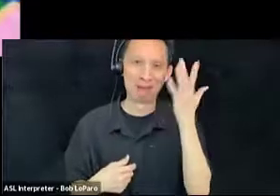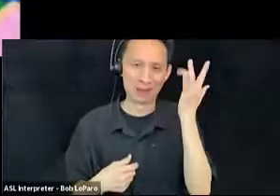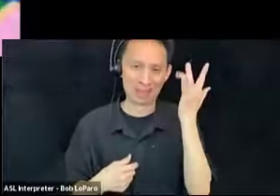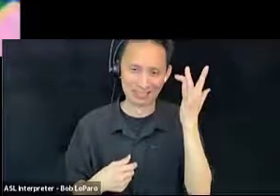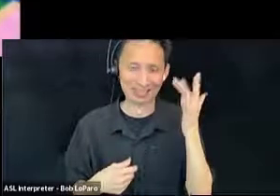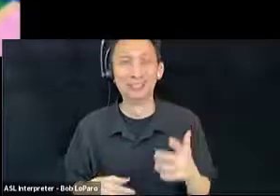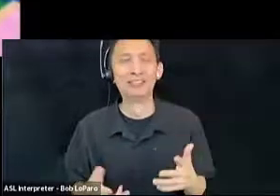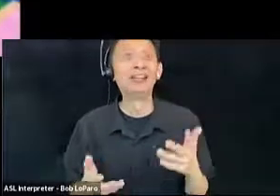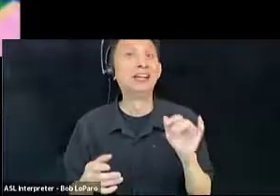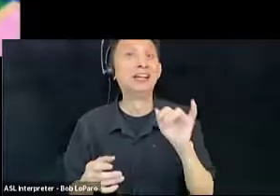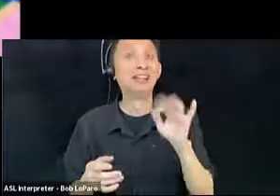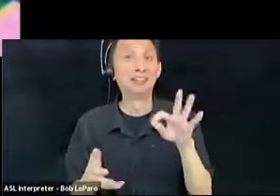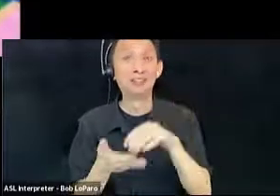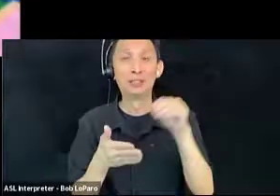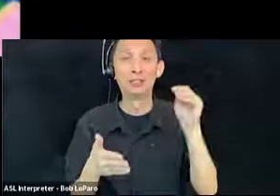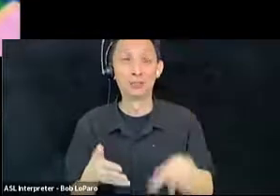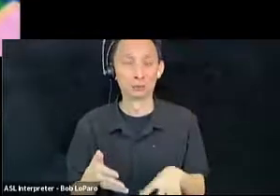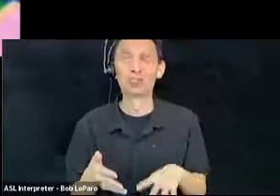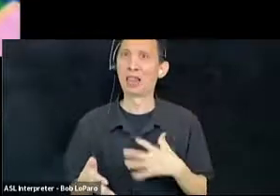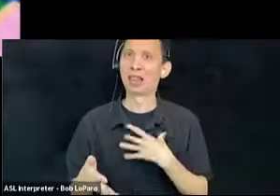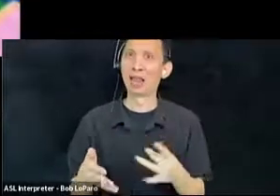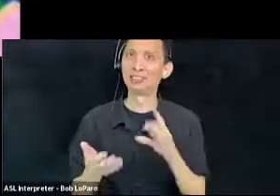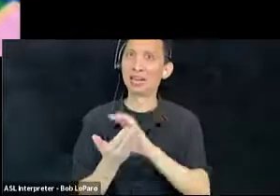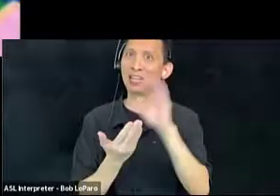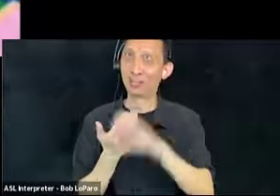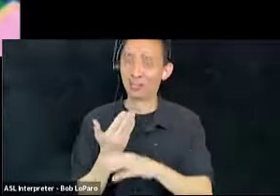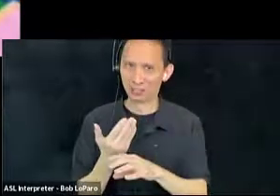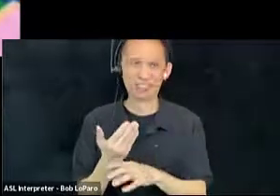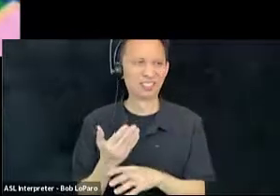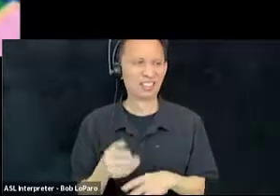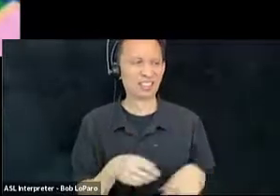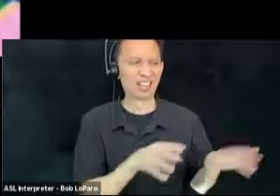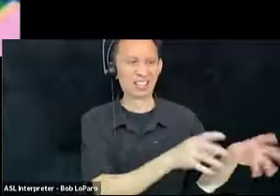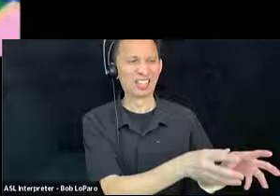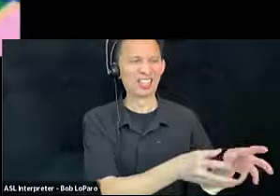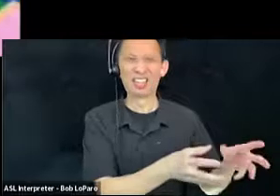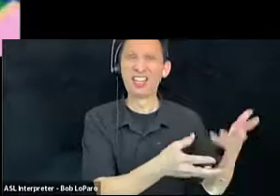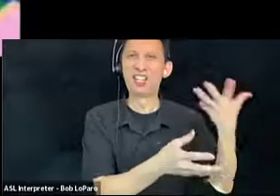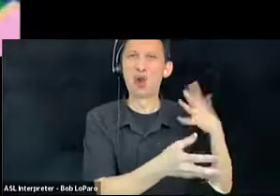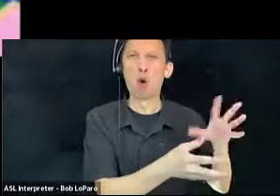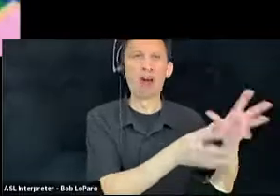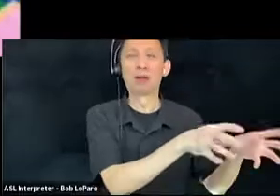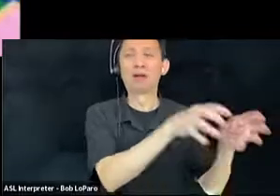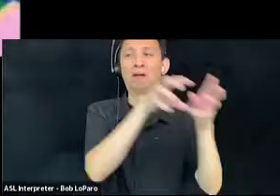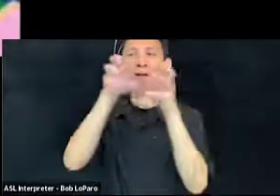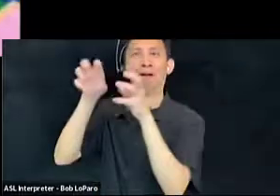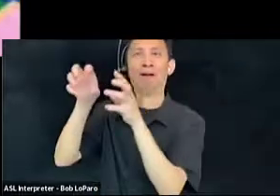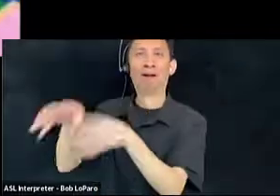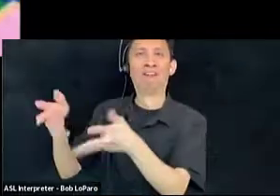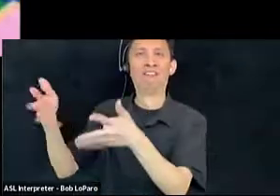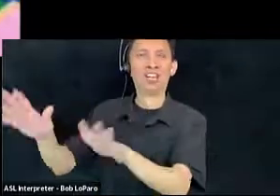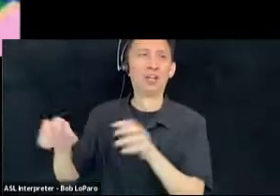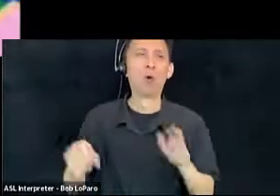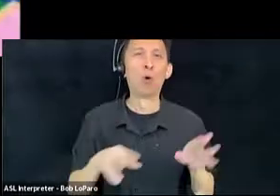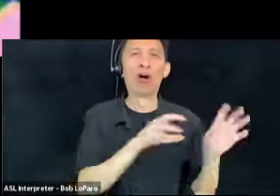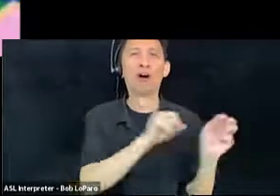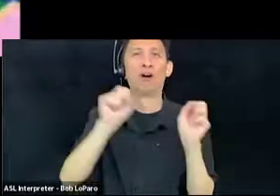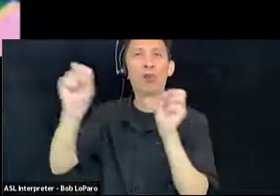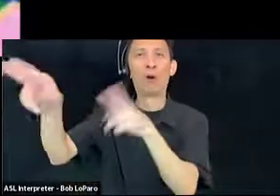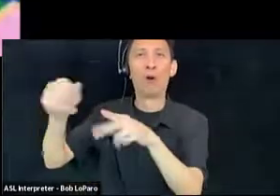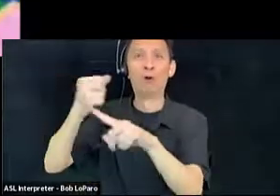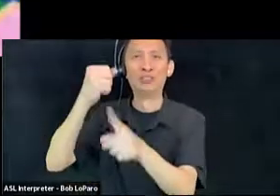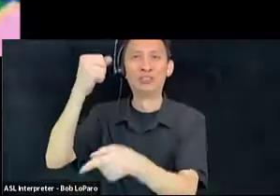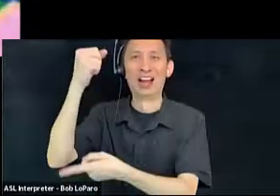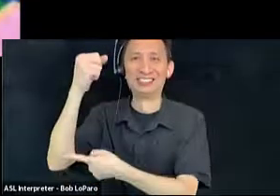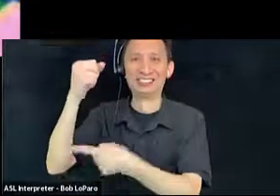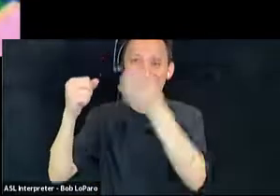connected with their calendar. If they start taking items that they don't want to do and putting them in the finished basket or in the trash can. And this